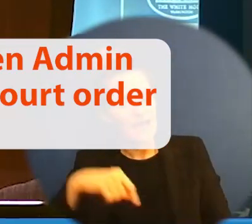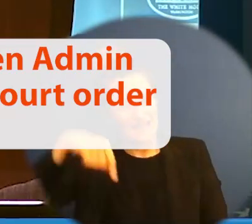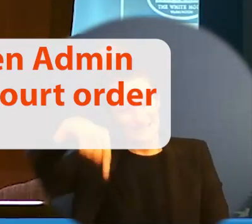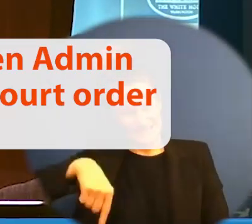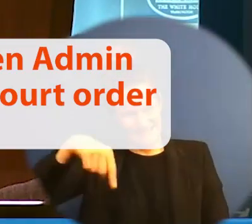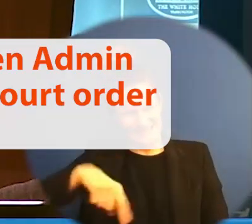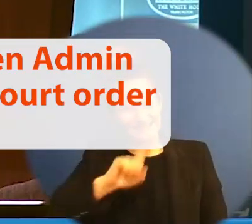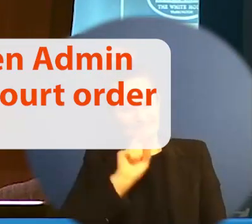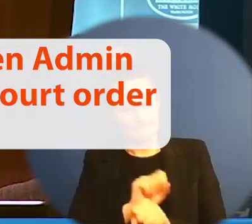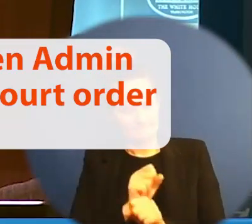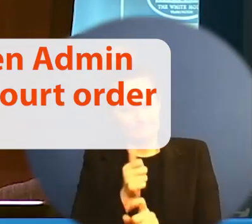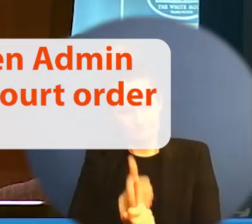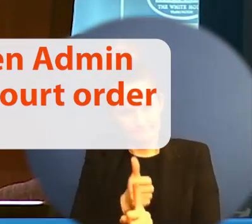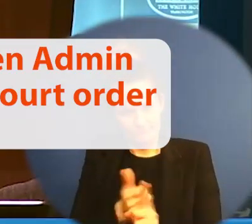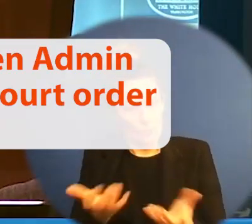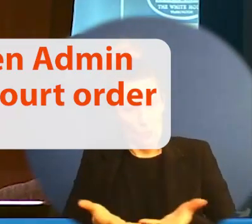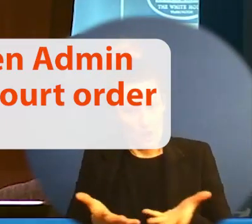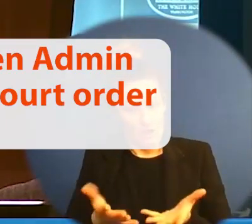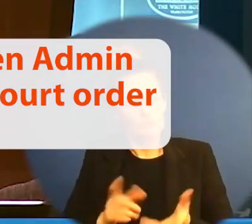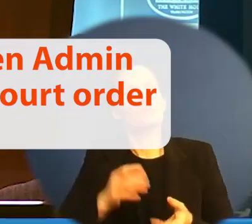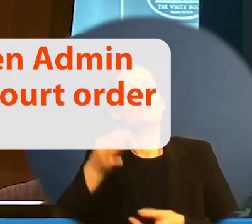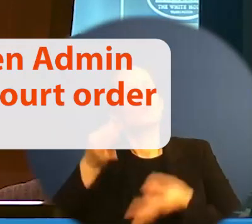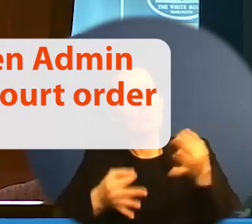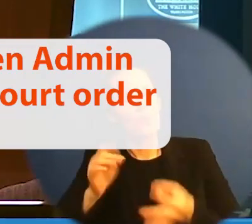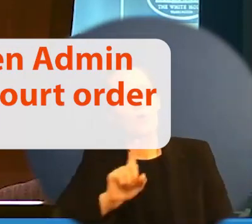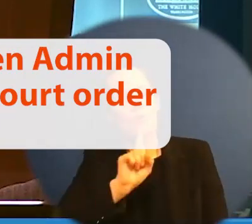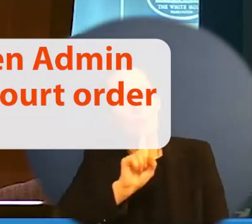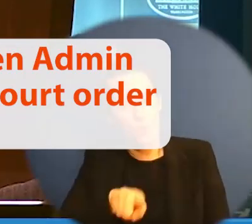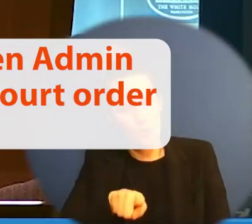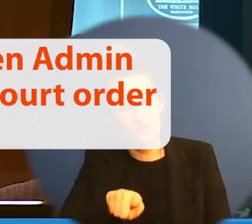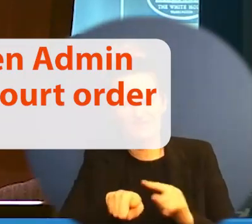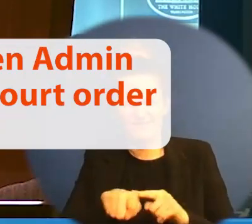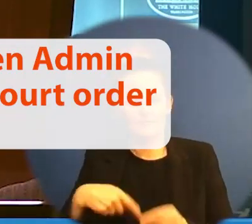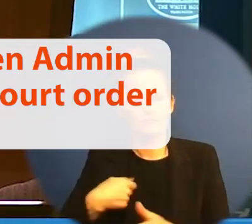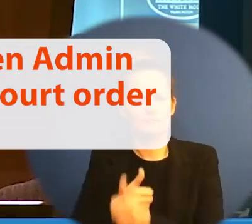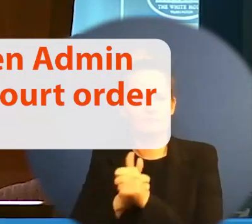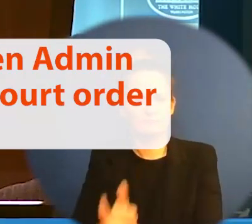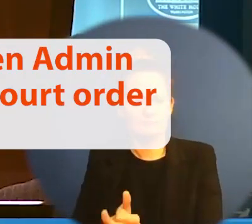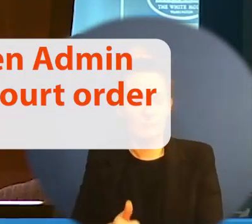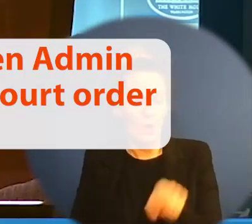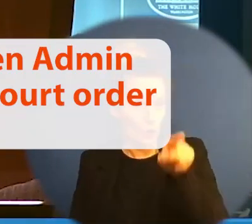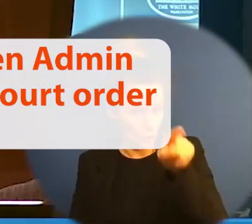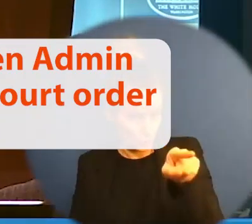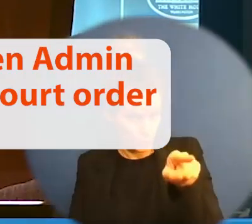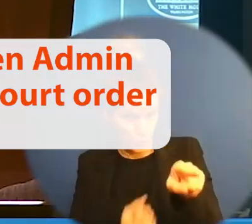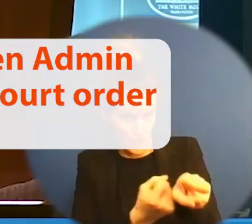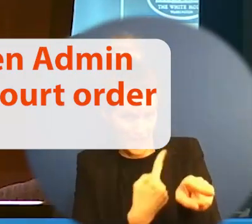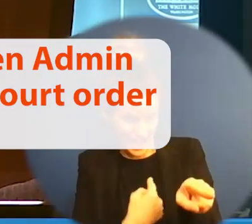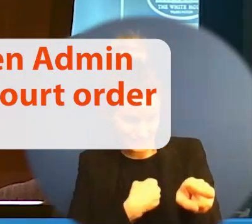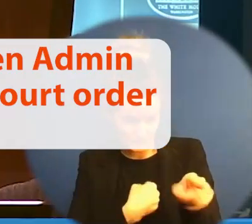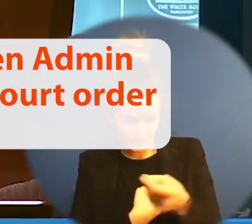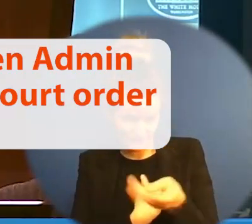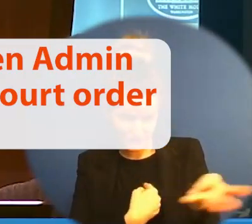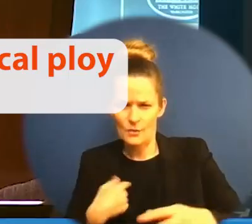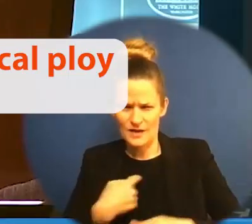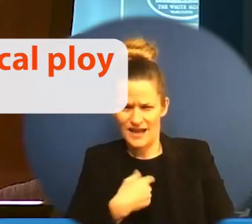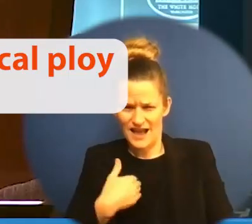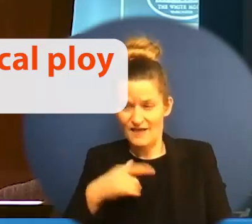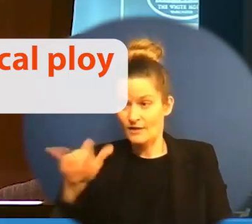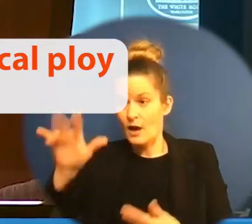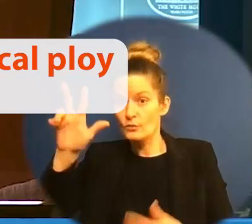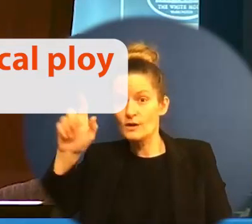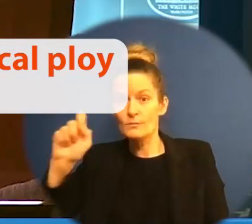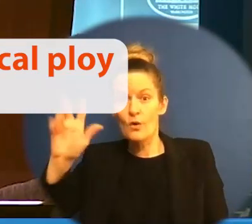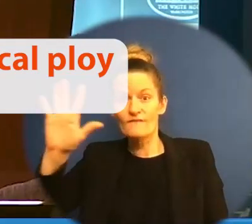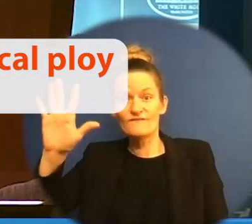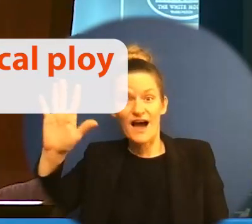What I'm saying is that it is a court order that has been presented to us that we are going to comply with. So you've asked a couple of questions, and I'm going to answer them if you give them out.